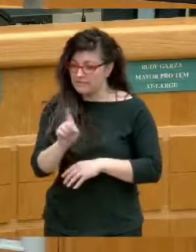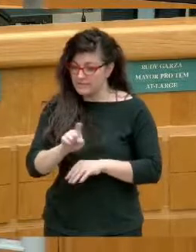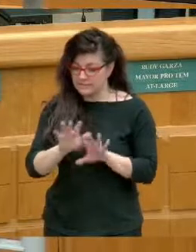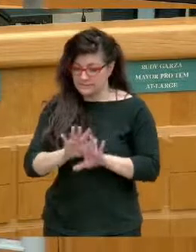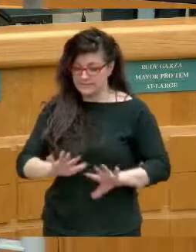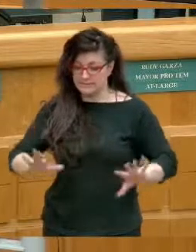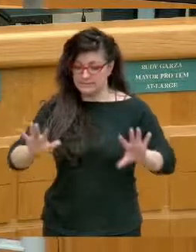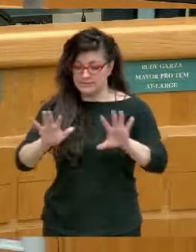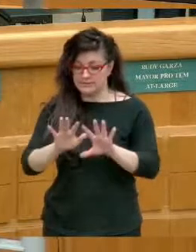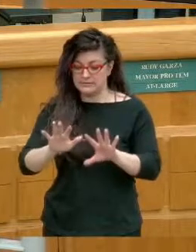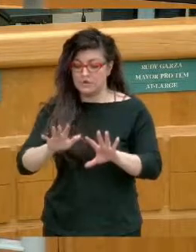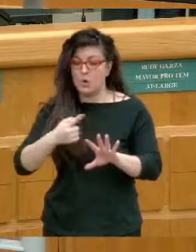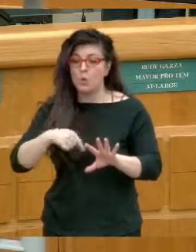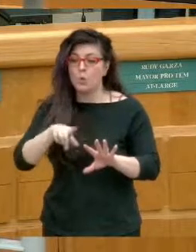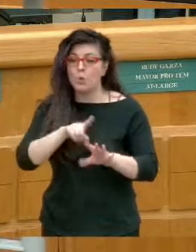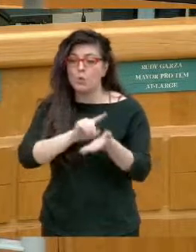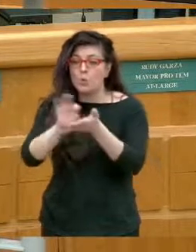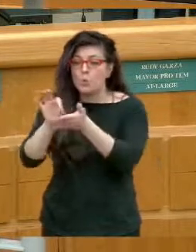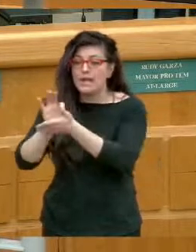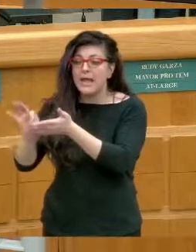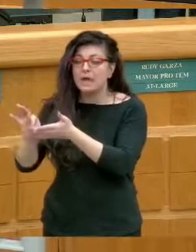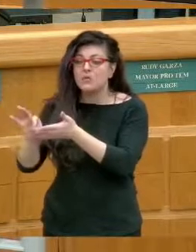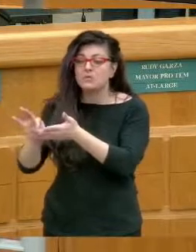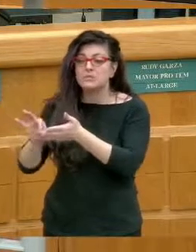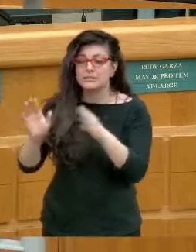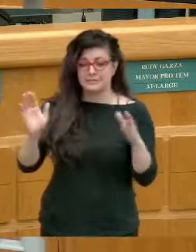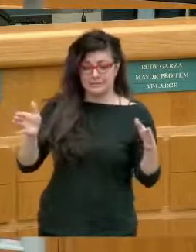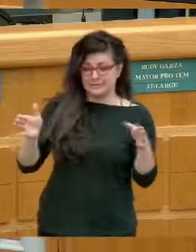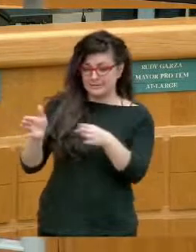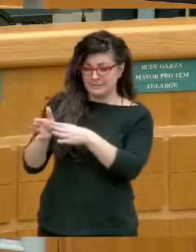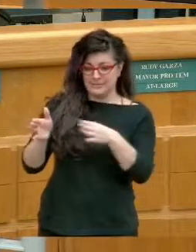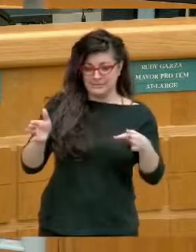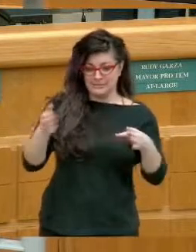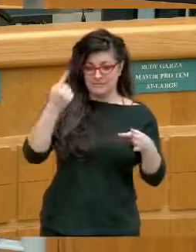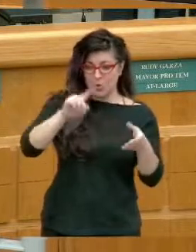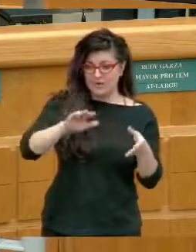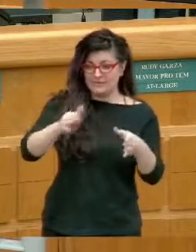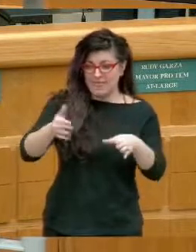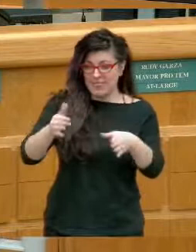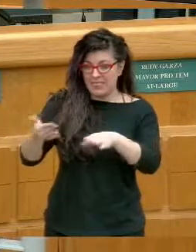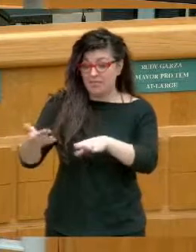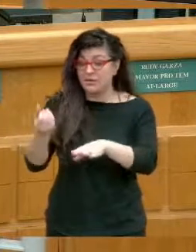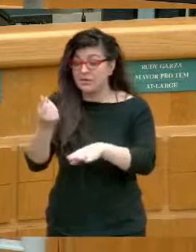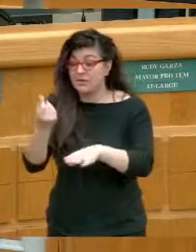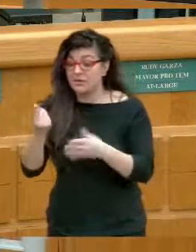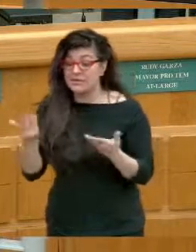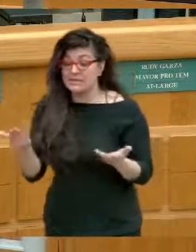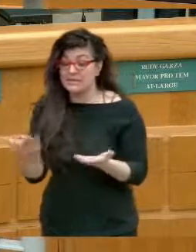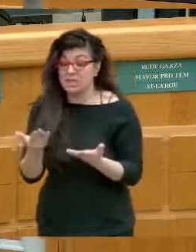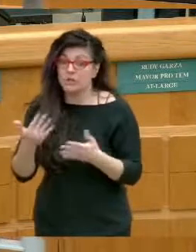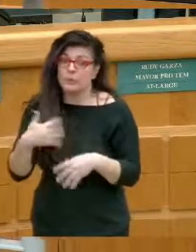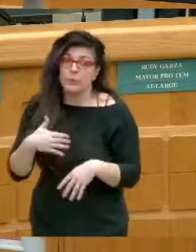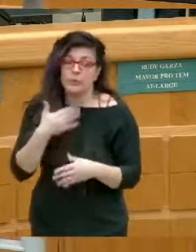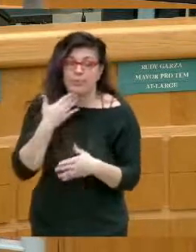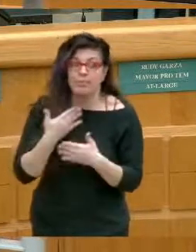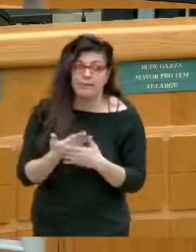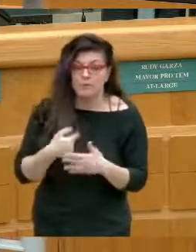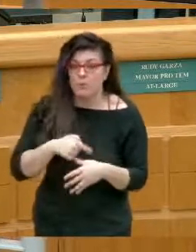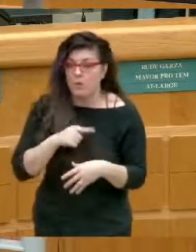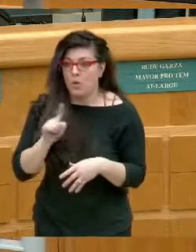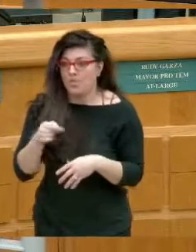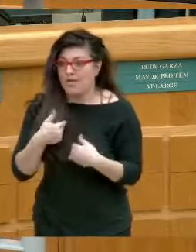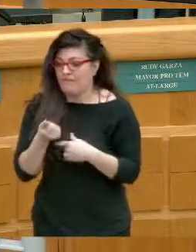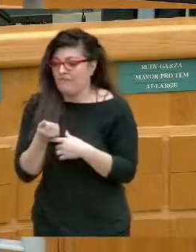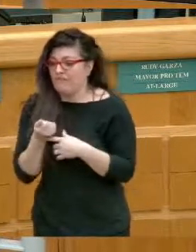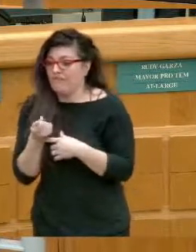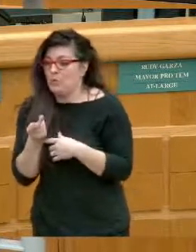number of fatalities. We don't have enough fatalities, thank God, in the coastal bend area to be able to parameterize this model, so that's why we moved